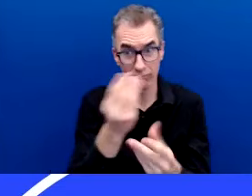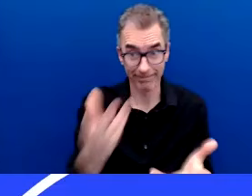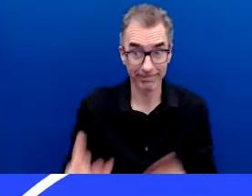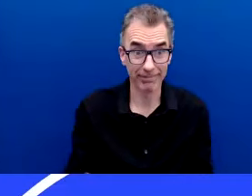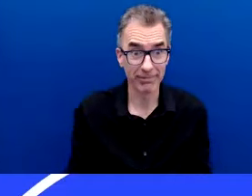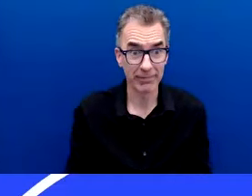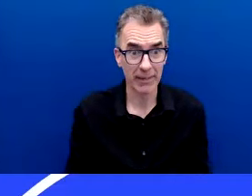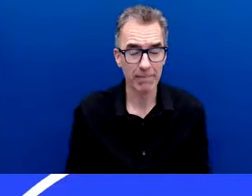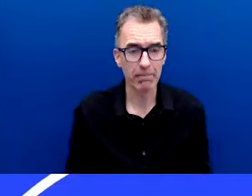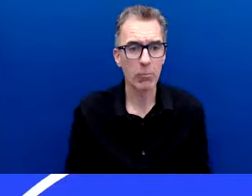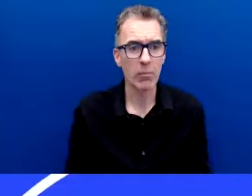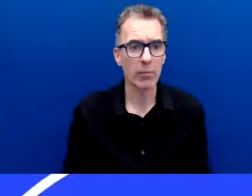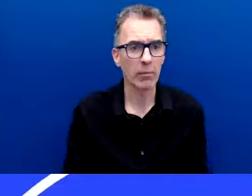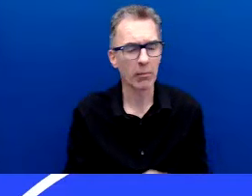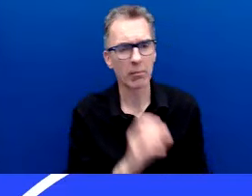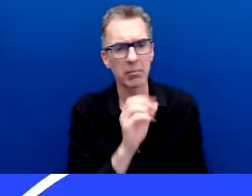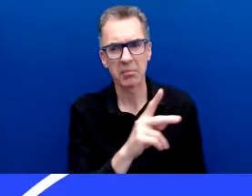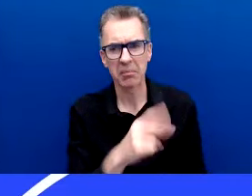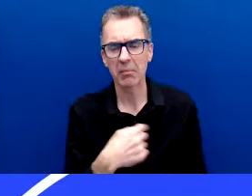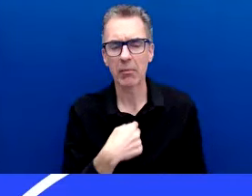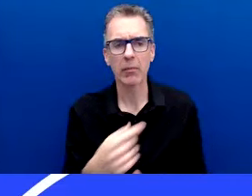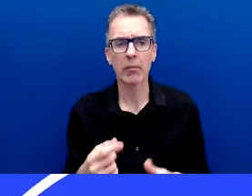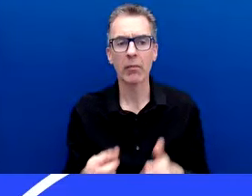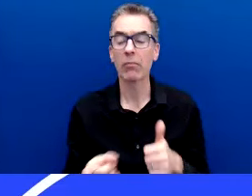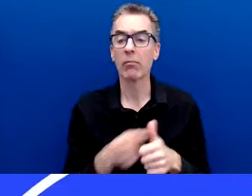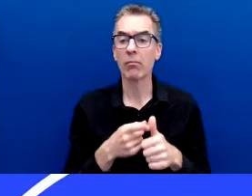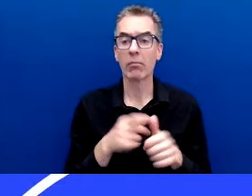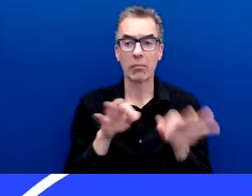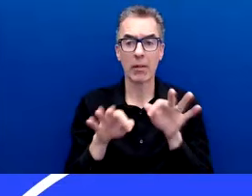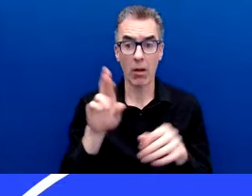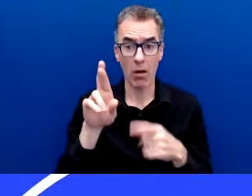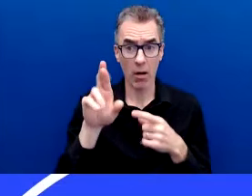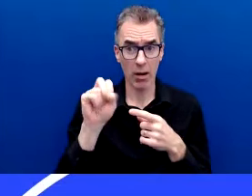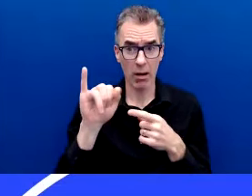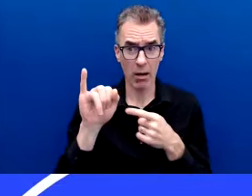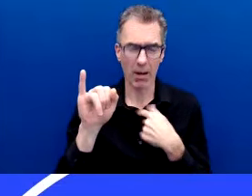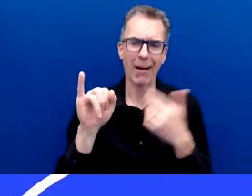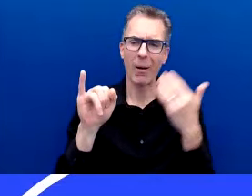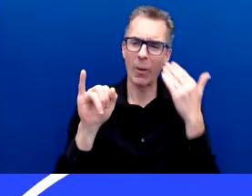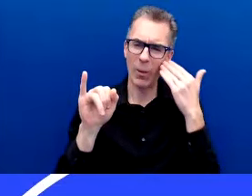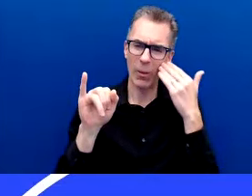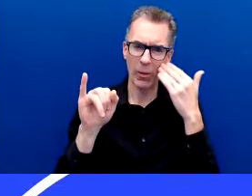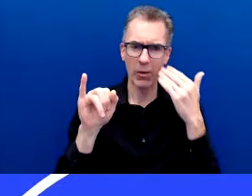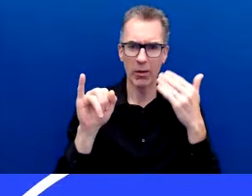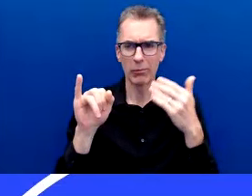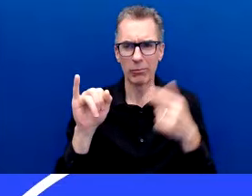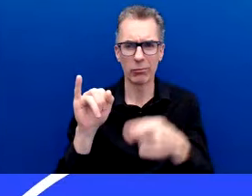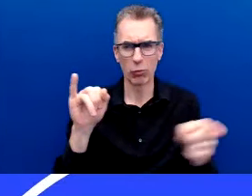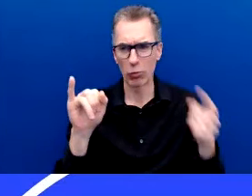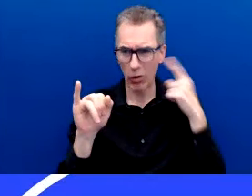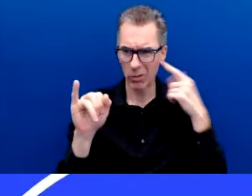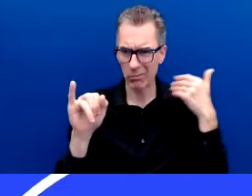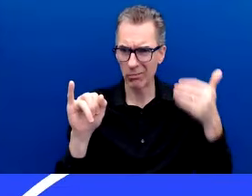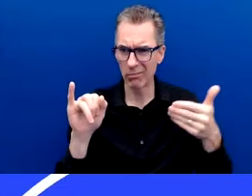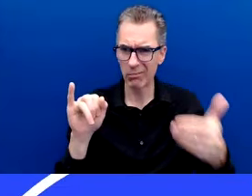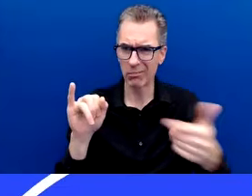Okay, so really quick, I will go over RSI, which I know this is a topic that you guys have heard quite a bit